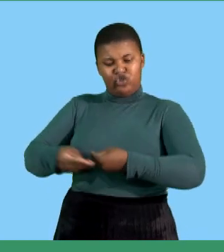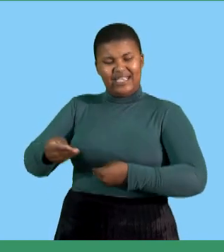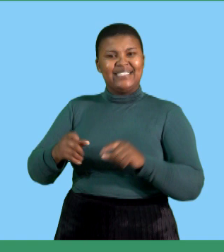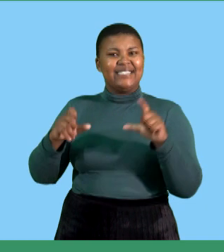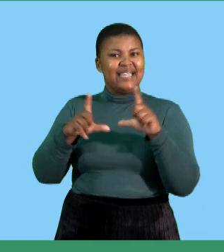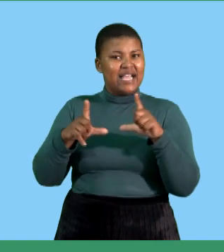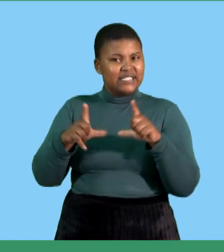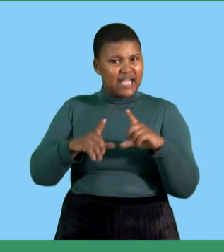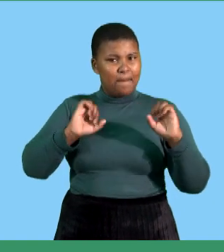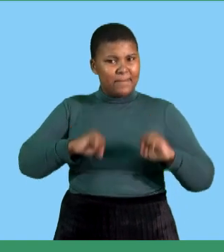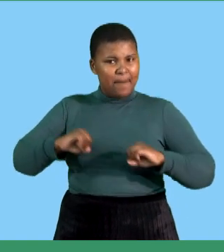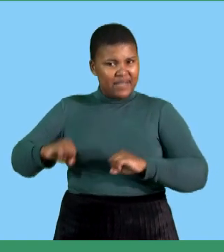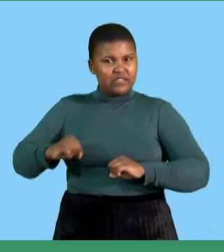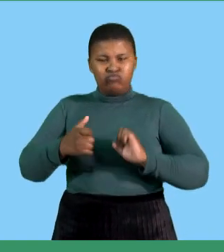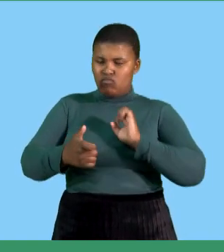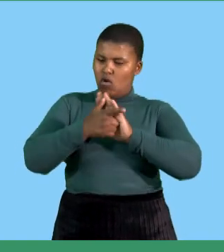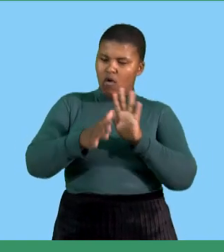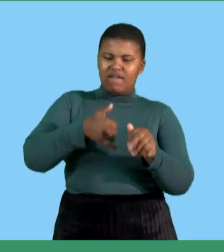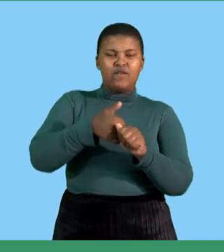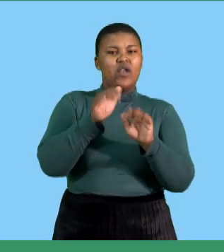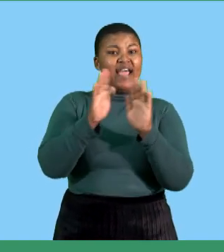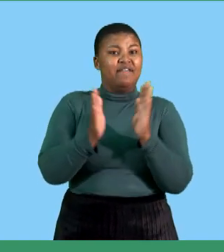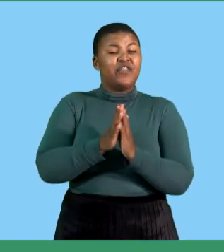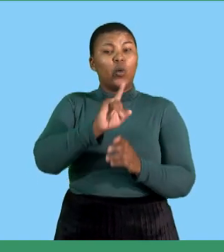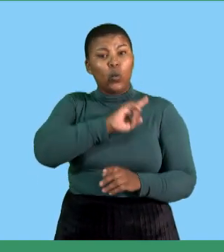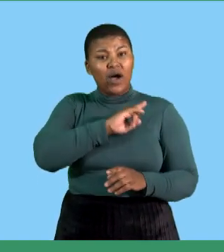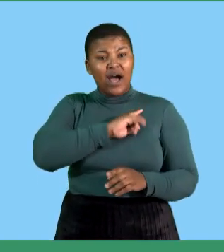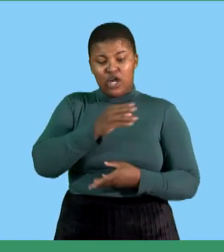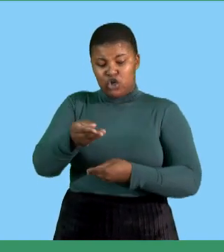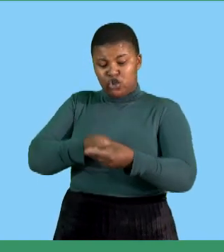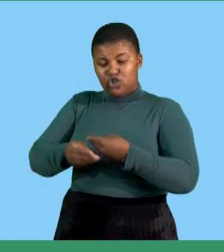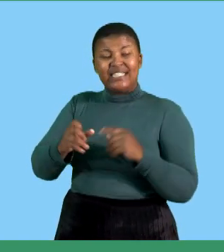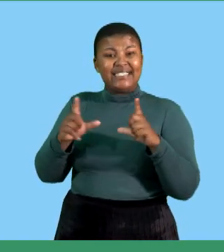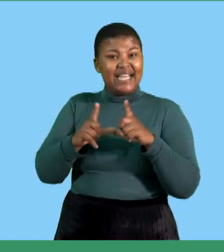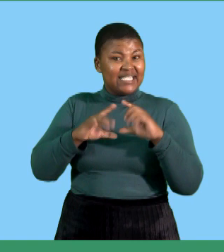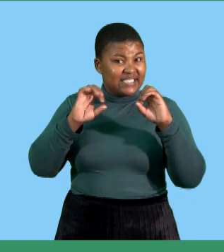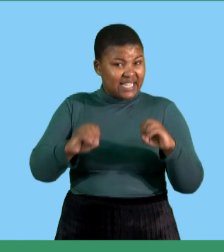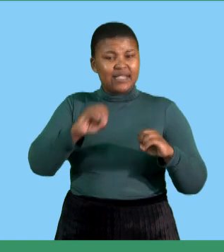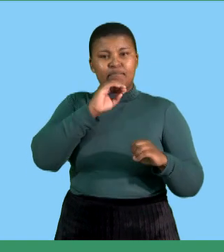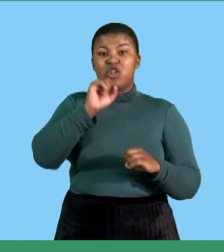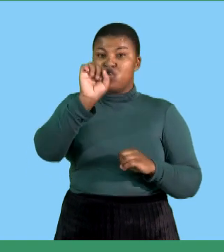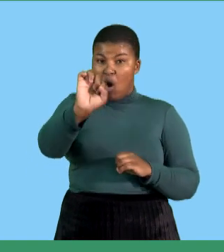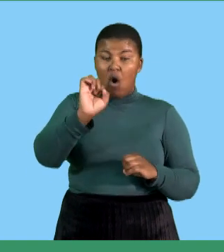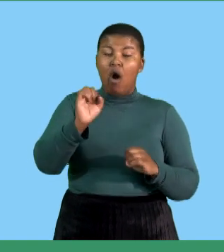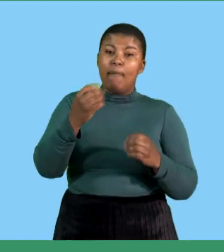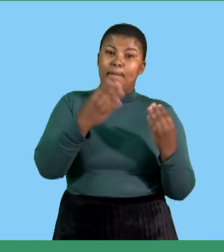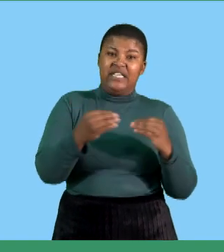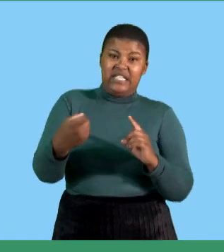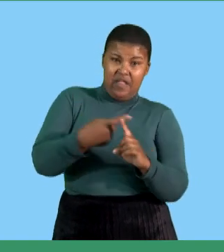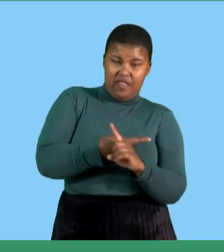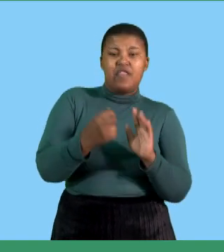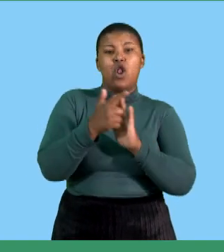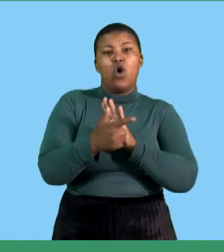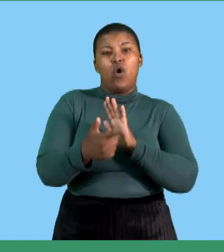permits to operate legally, because if you don't have trading licenses, then chances are maybe you're operating illegally. And then we've